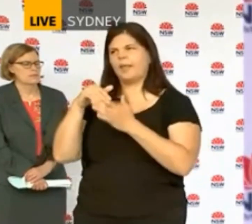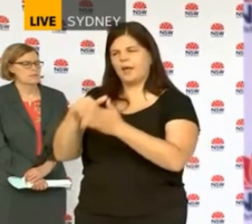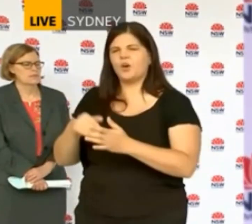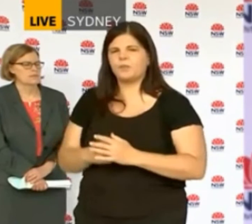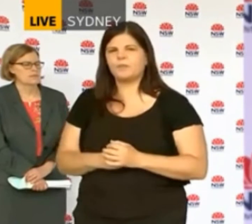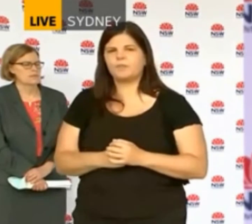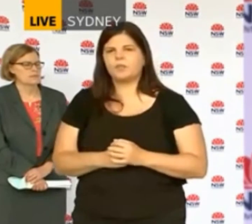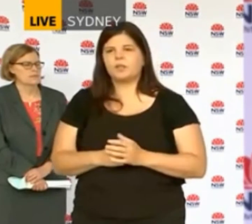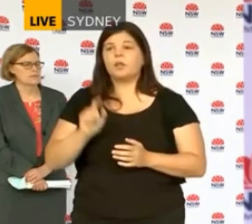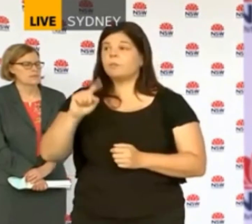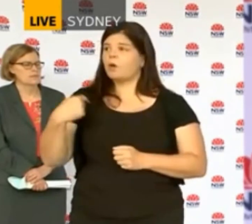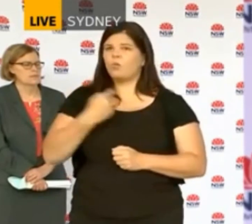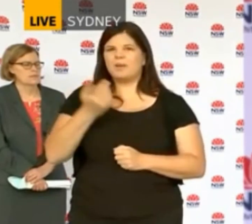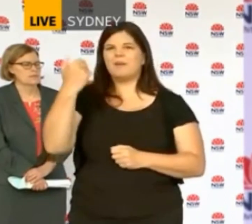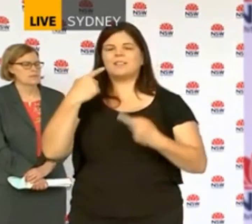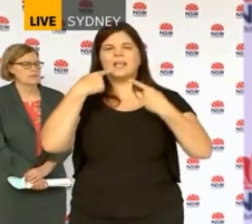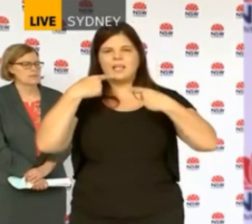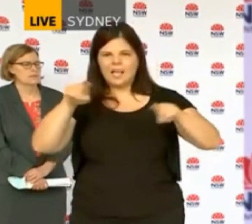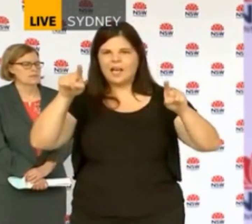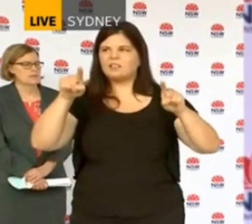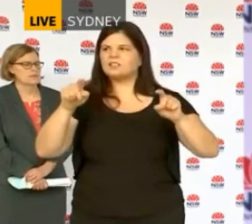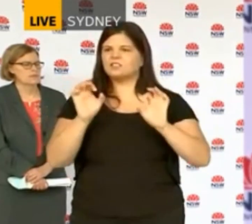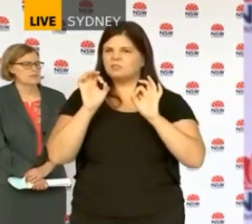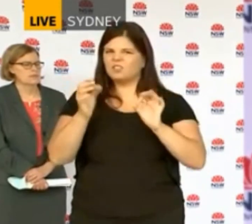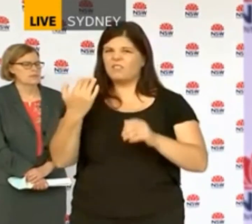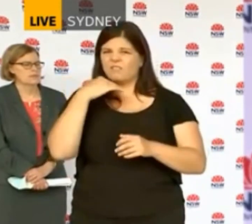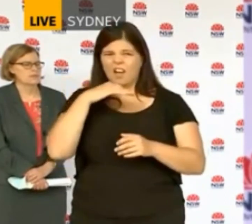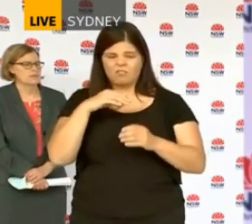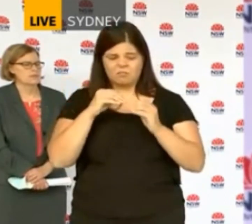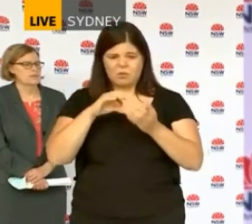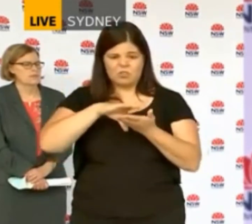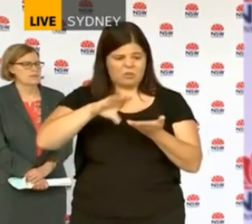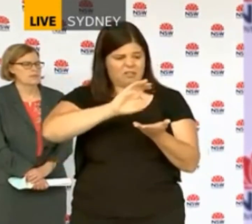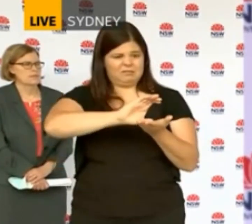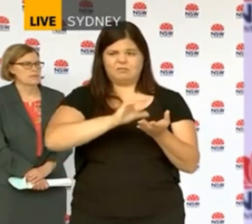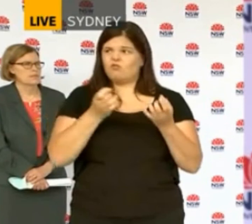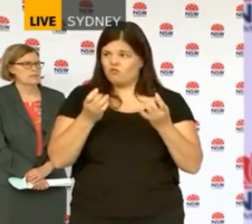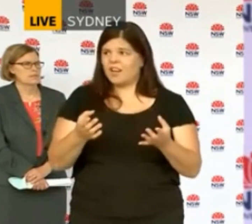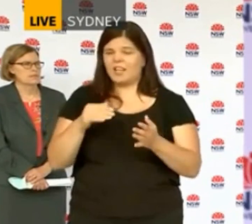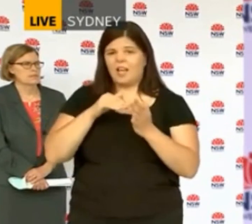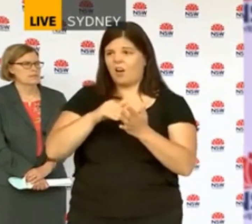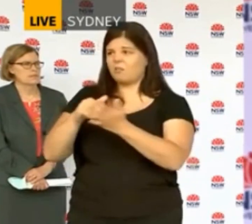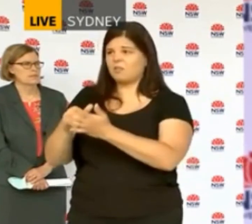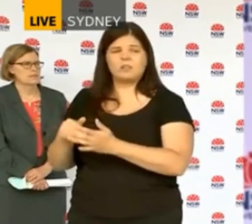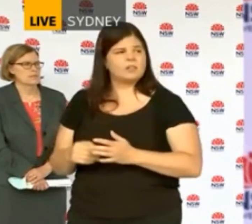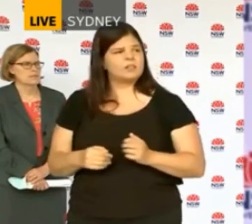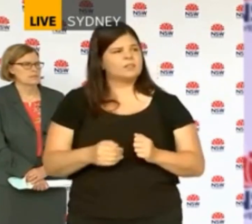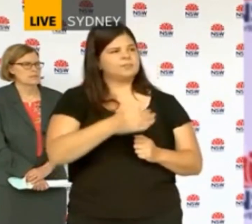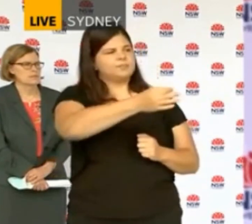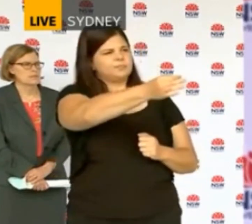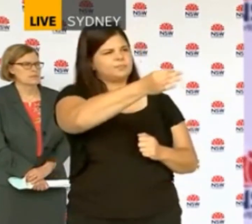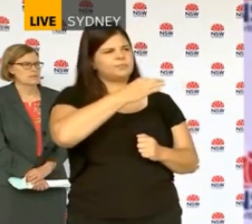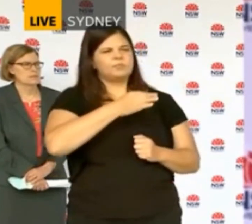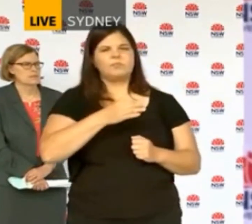what was already announced out of the budget, the Dine and Discover package, I think it's a great start to try and support those businesses. We've got